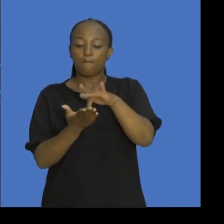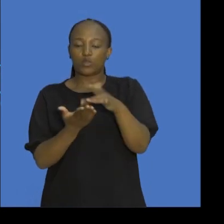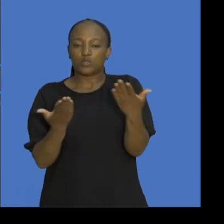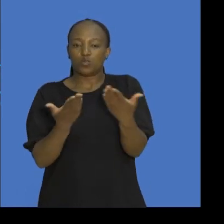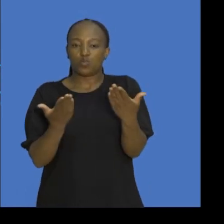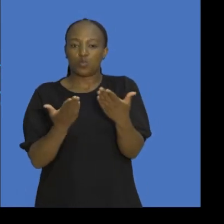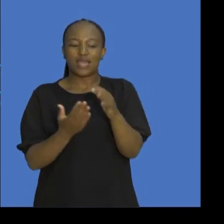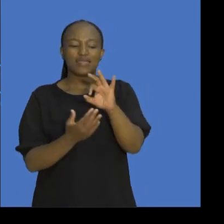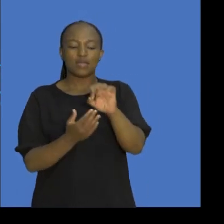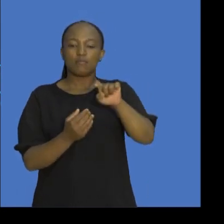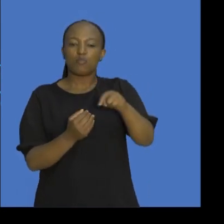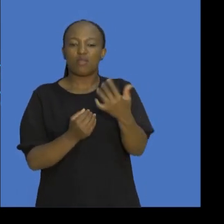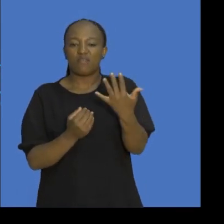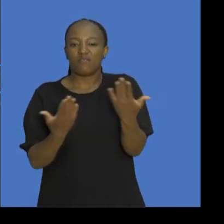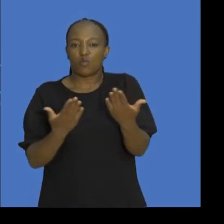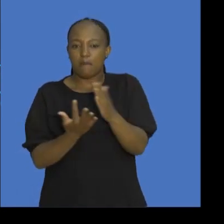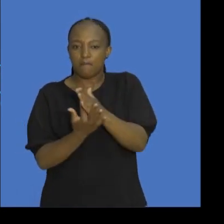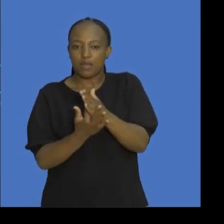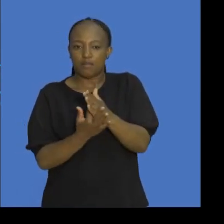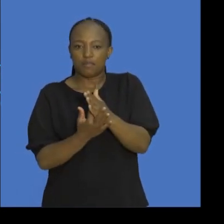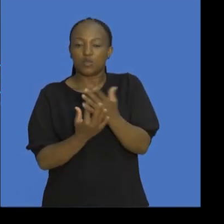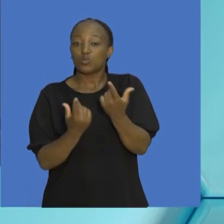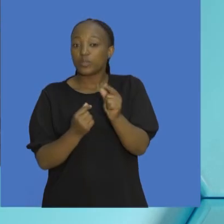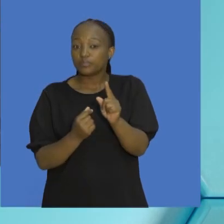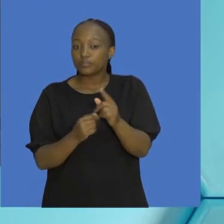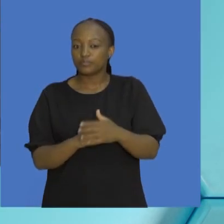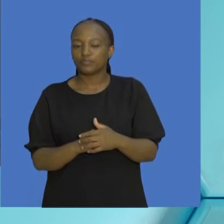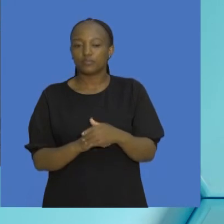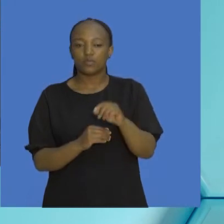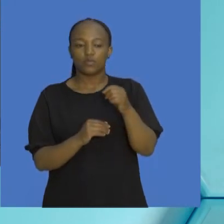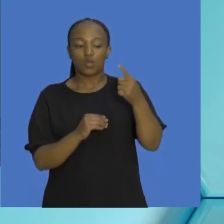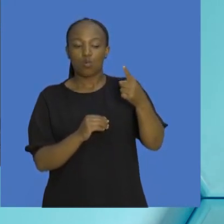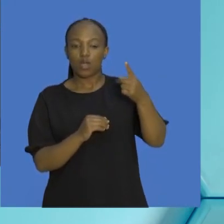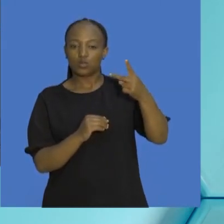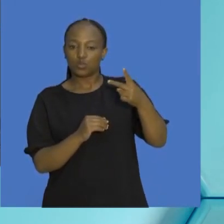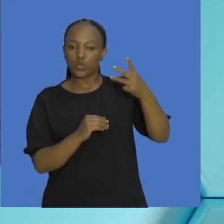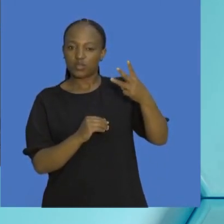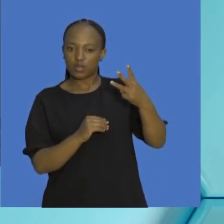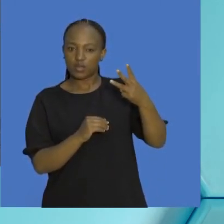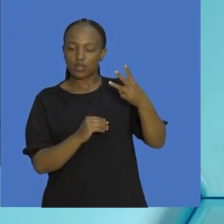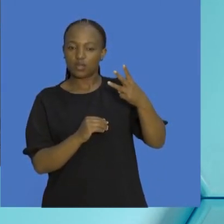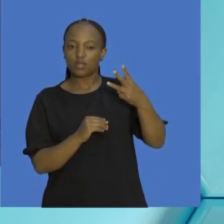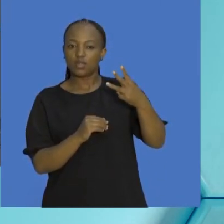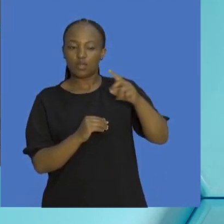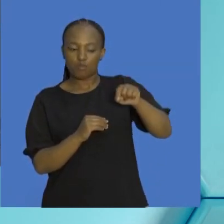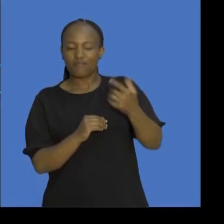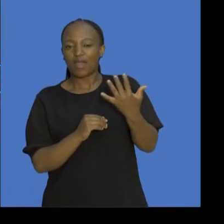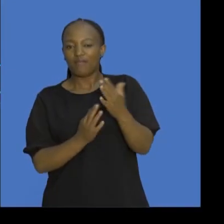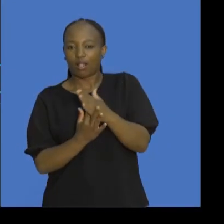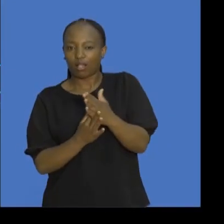3.5. Position 3.5 will find the median. So what are you going to go? 1, 2,